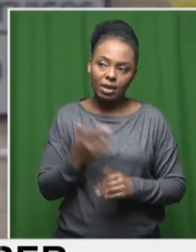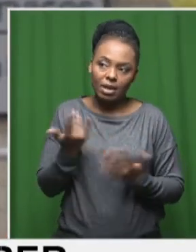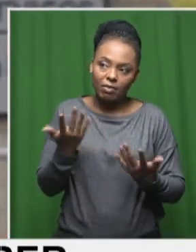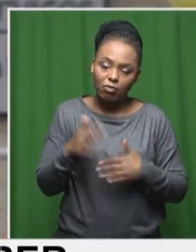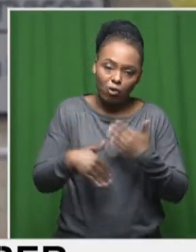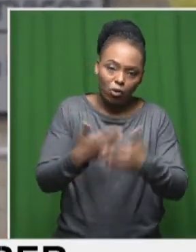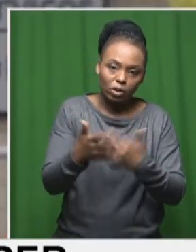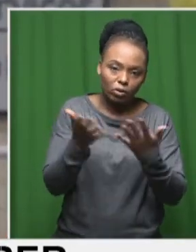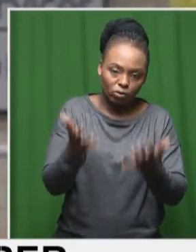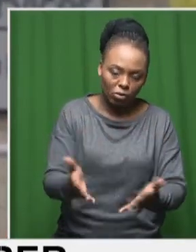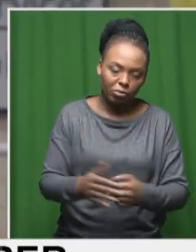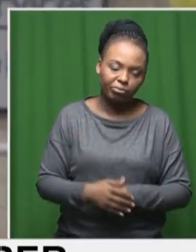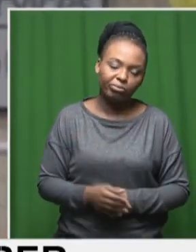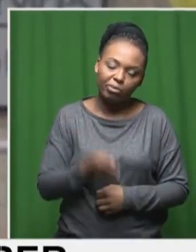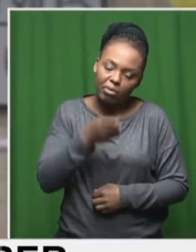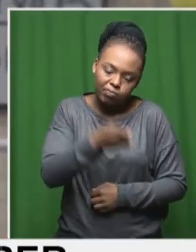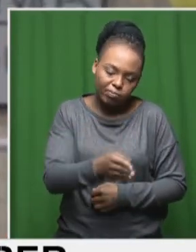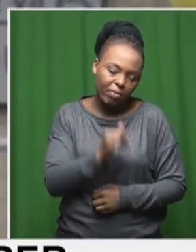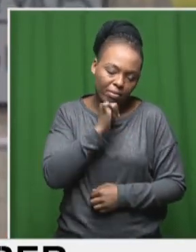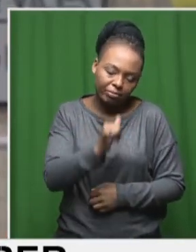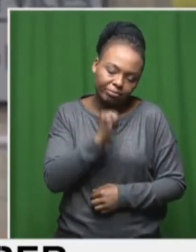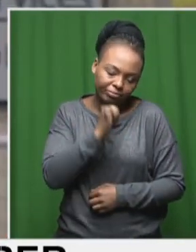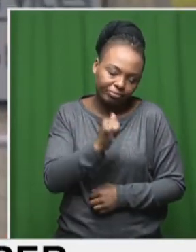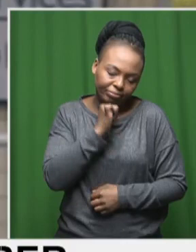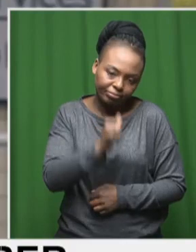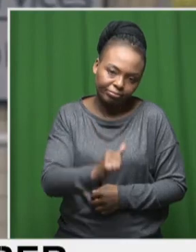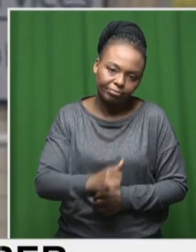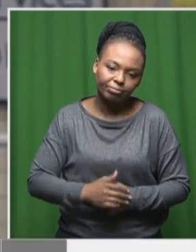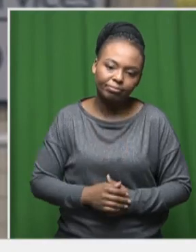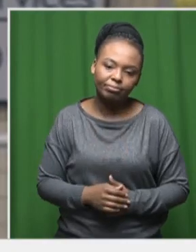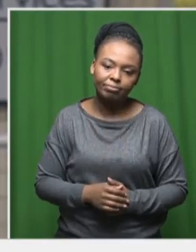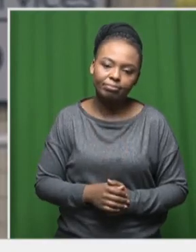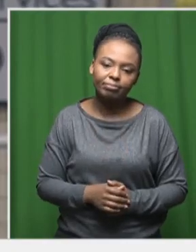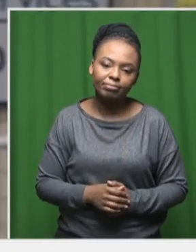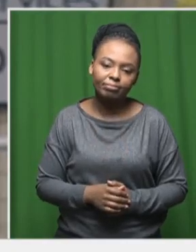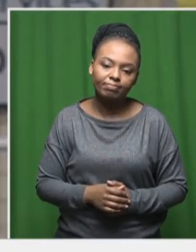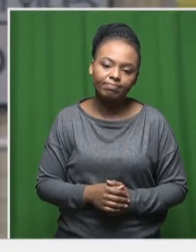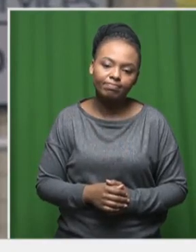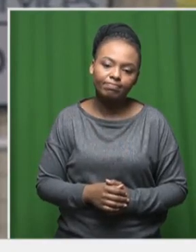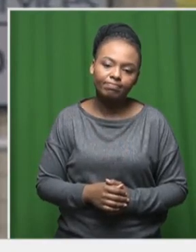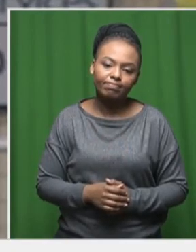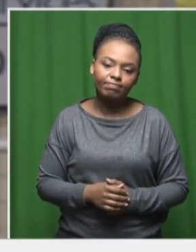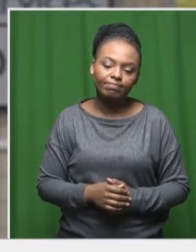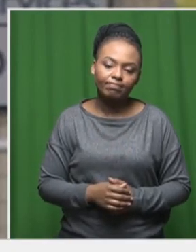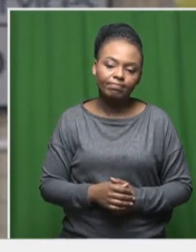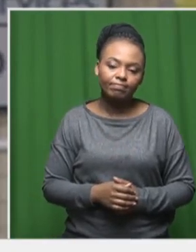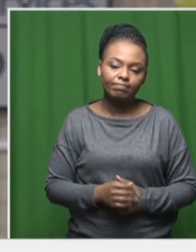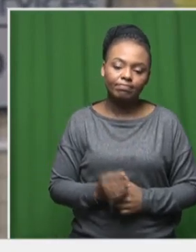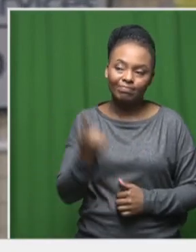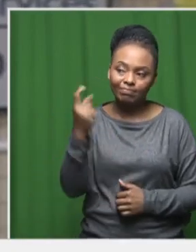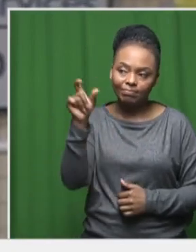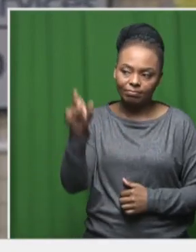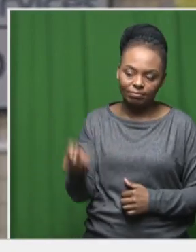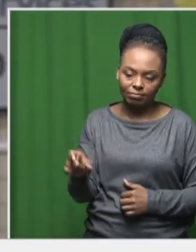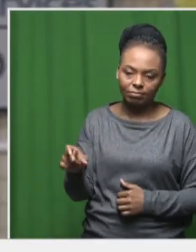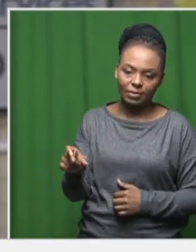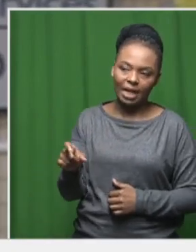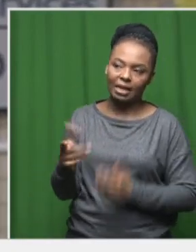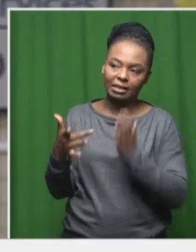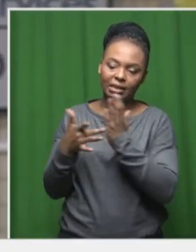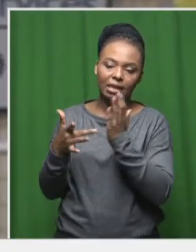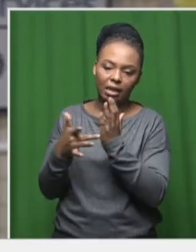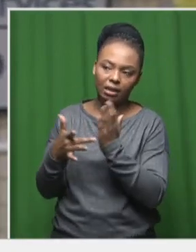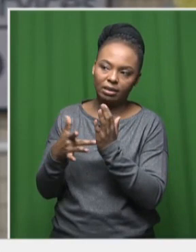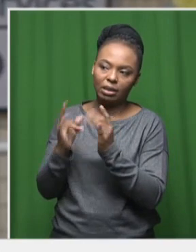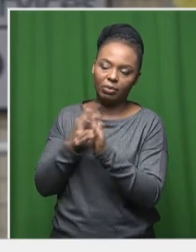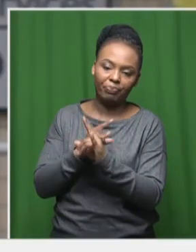be here. He's won this on a technicality, so we're certainly hoping